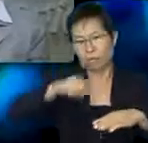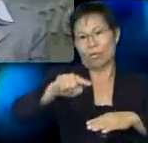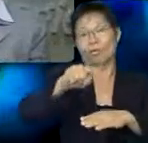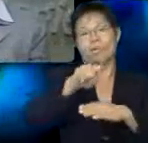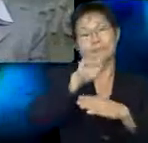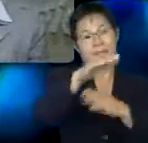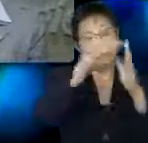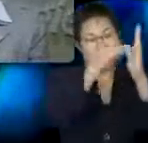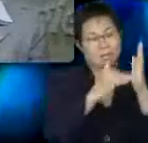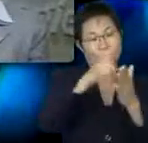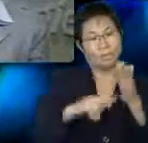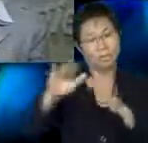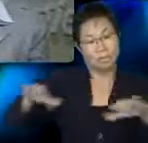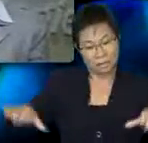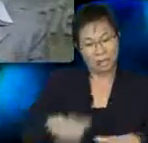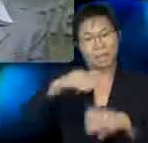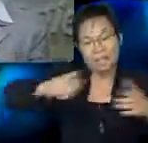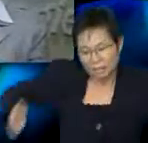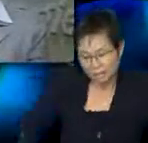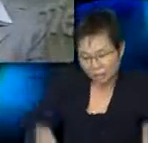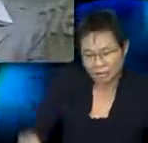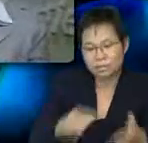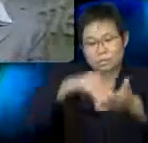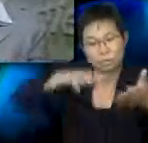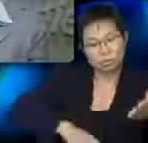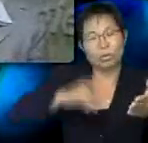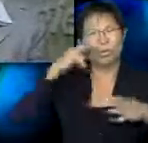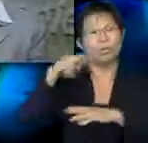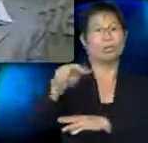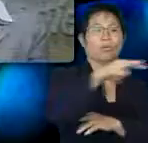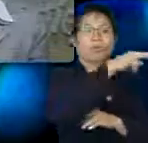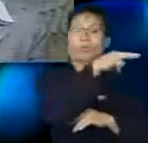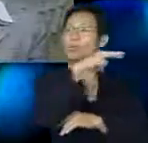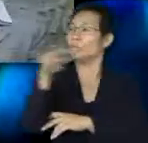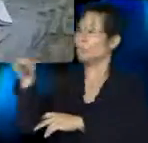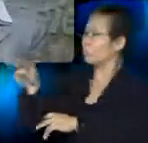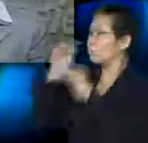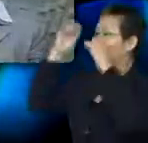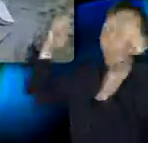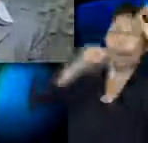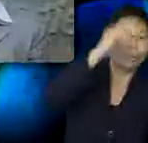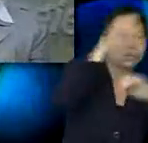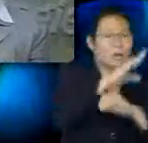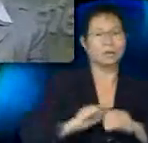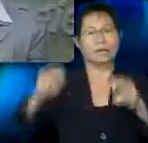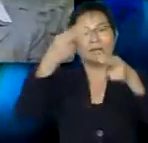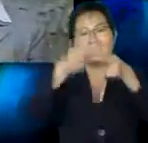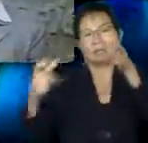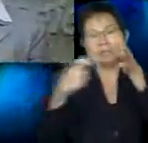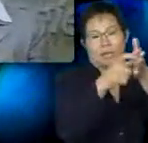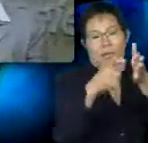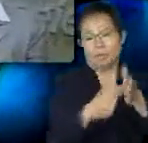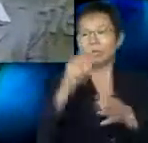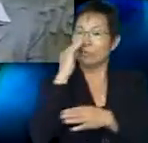lesson. And what he did was he encouraged his students to look around, to observe, and to label the